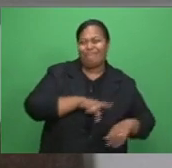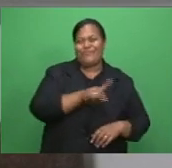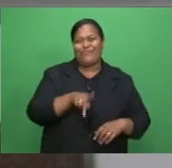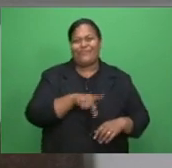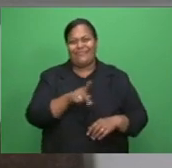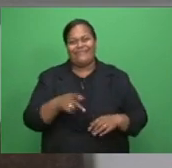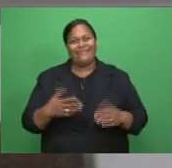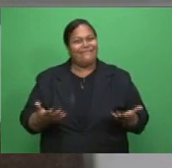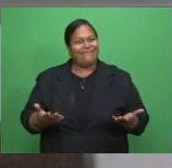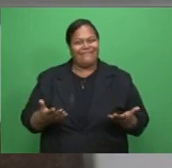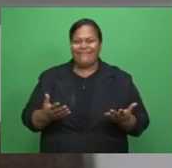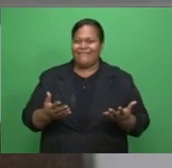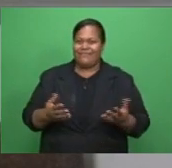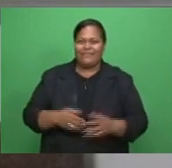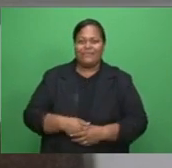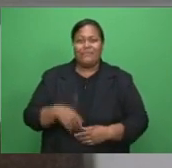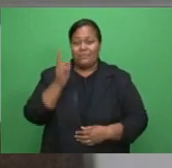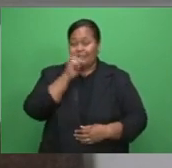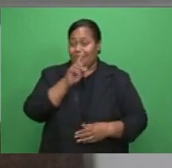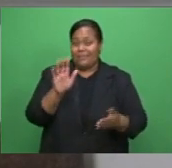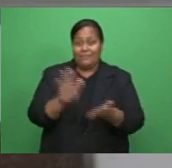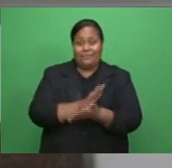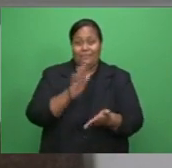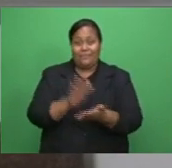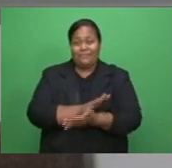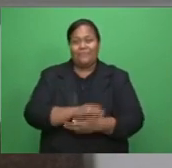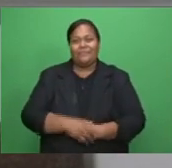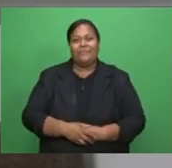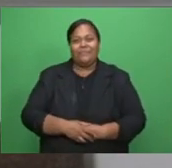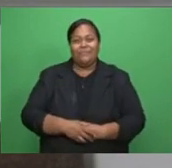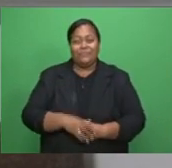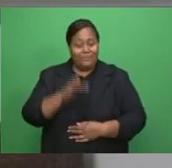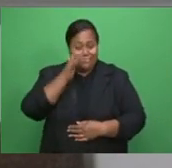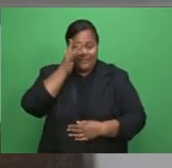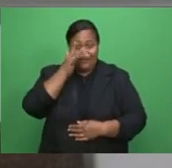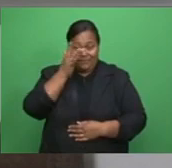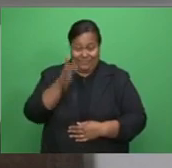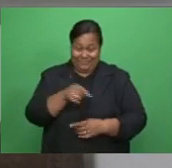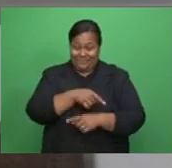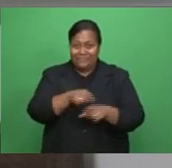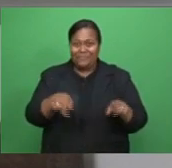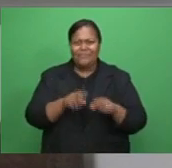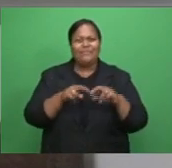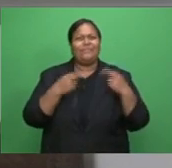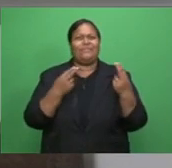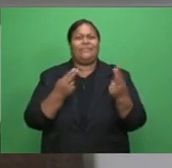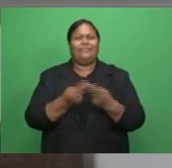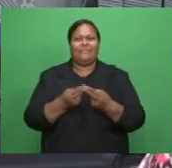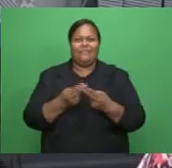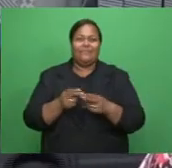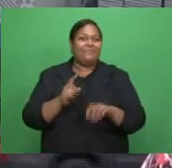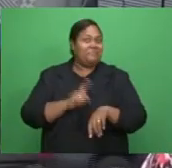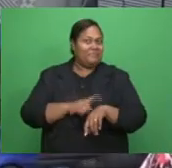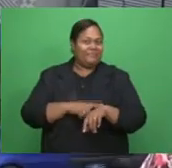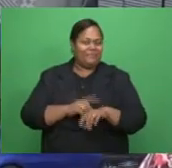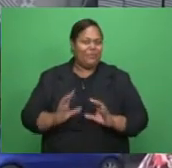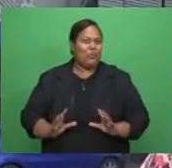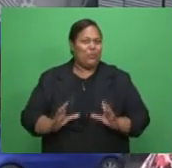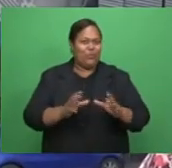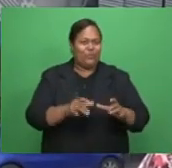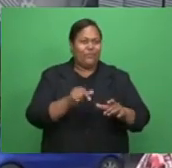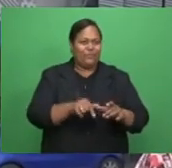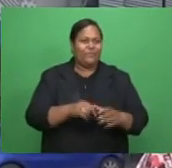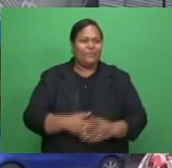wonderfully received. And the kids specifically, families have enjoyed that time. This is like a new